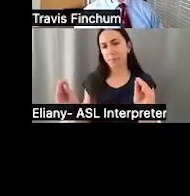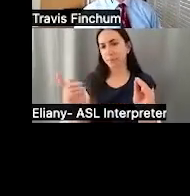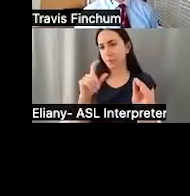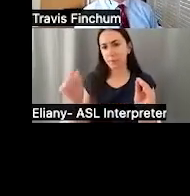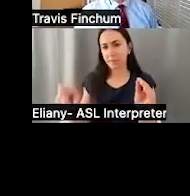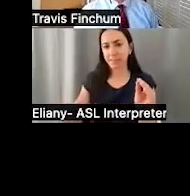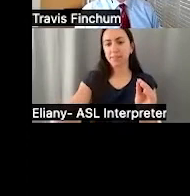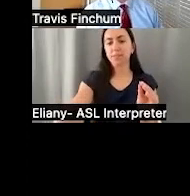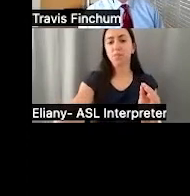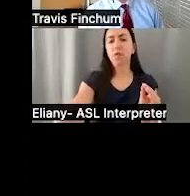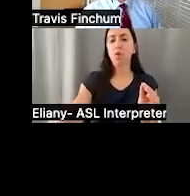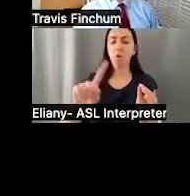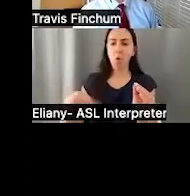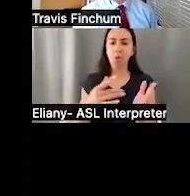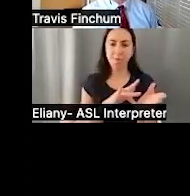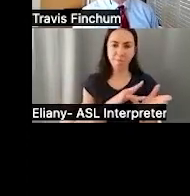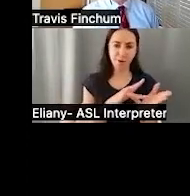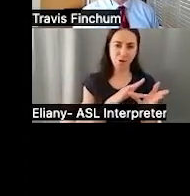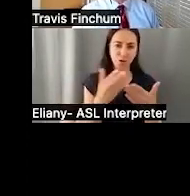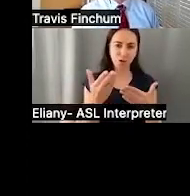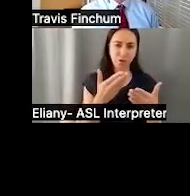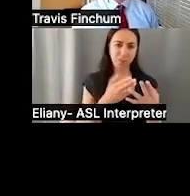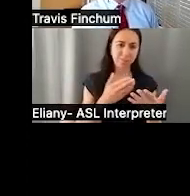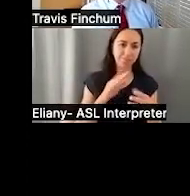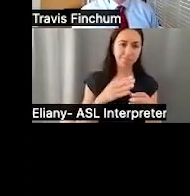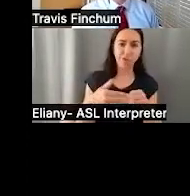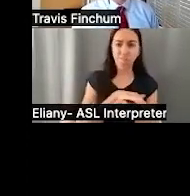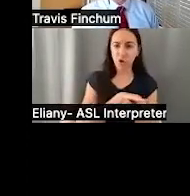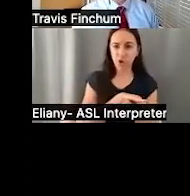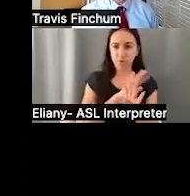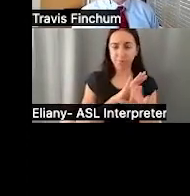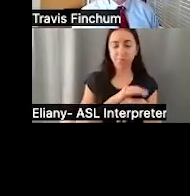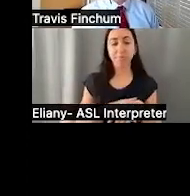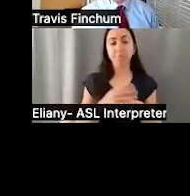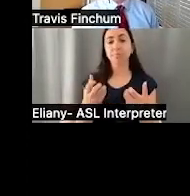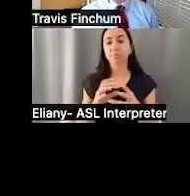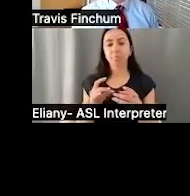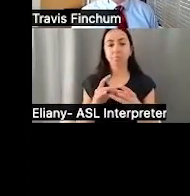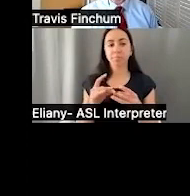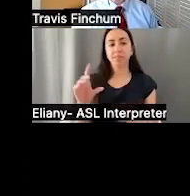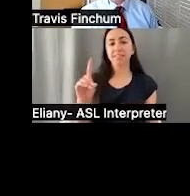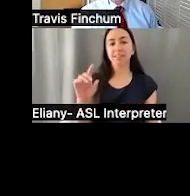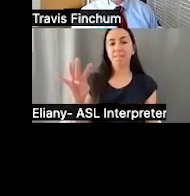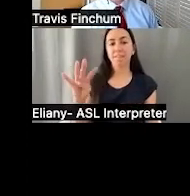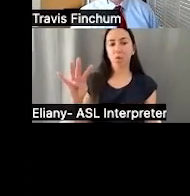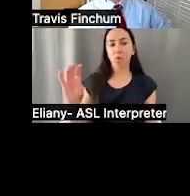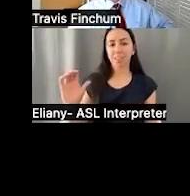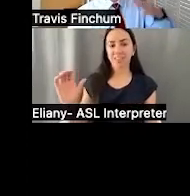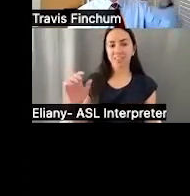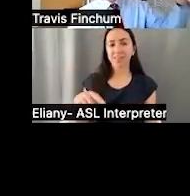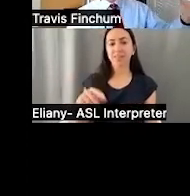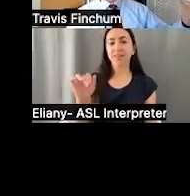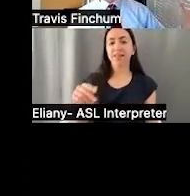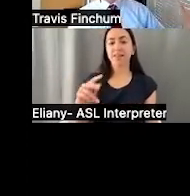only the medical services that are covered through it. The other one I wanted to mention is a D4C, which is a pooled trust.